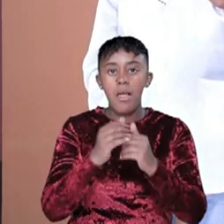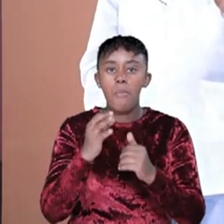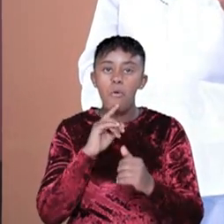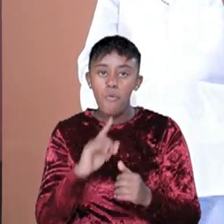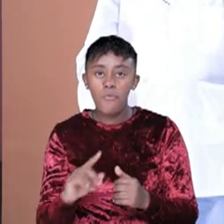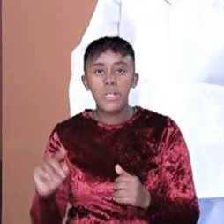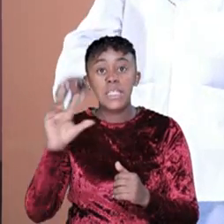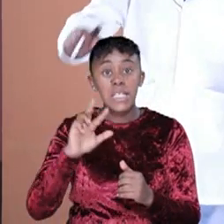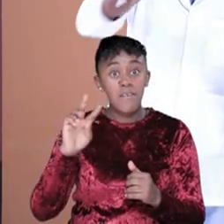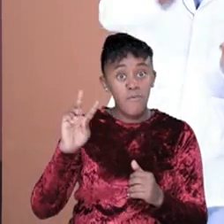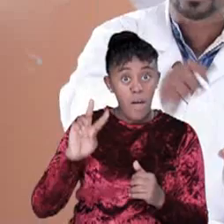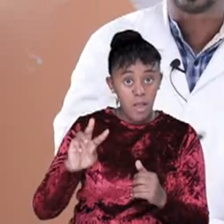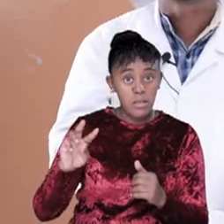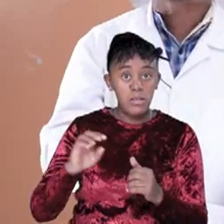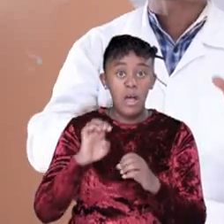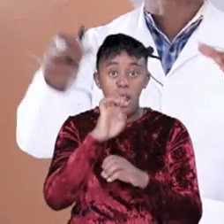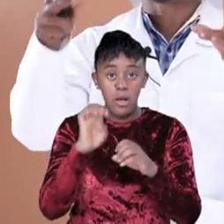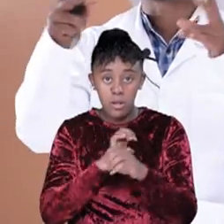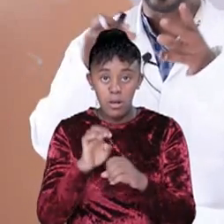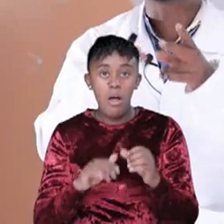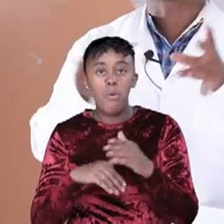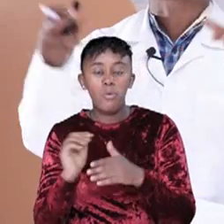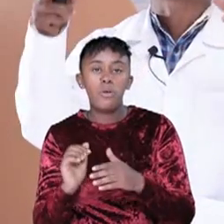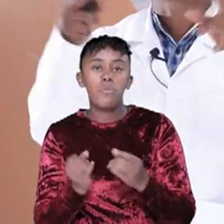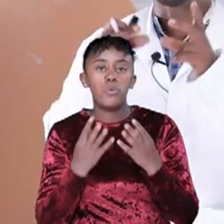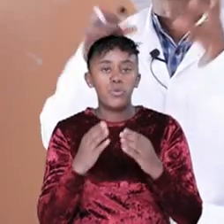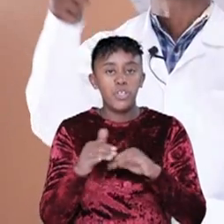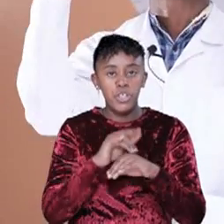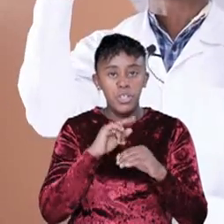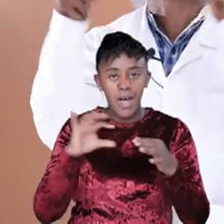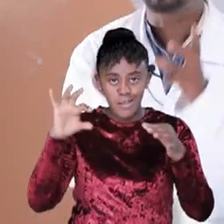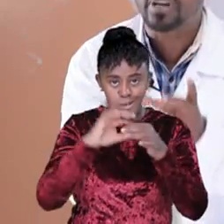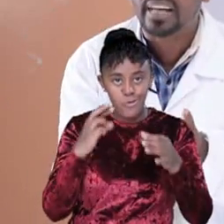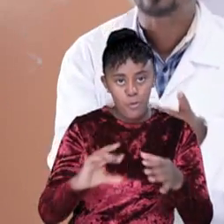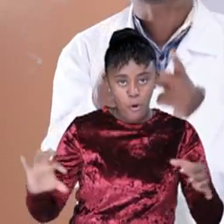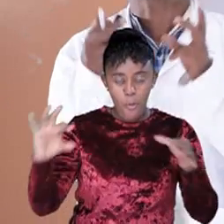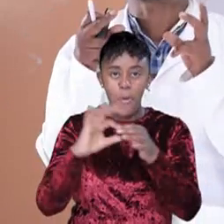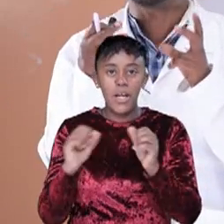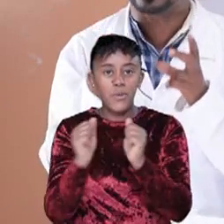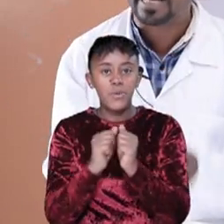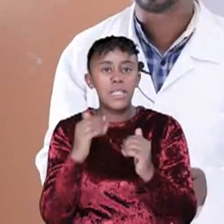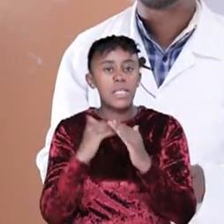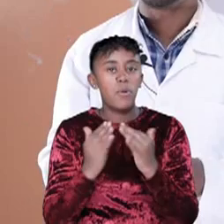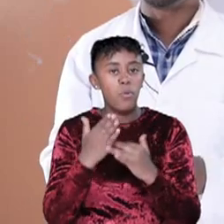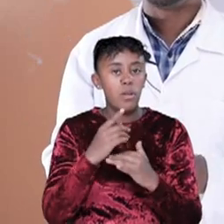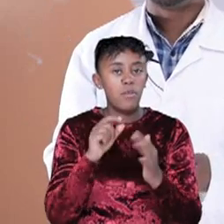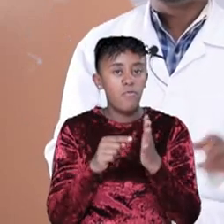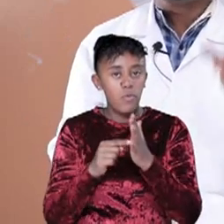valence electron in outermost shell is attached or combined with a semiconductor, for example, a